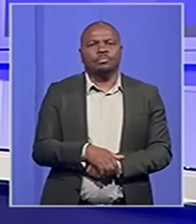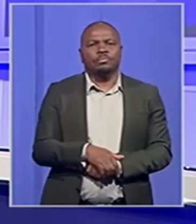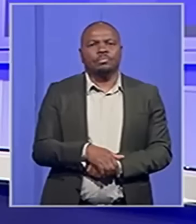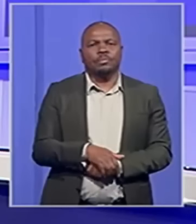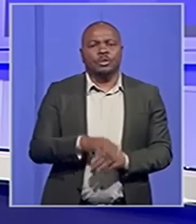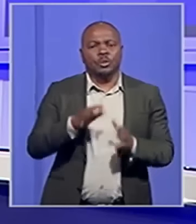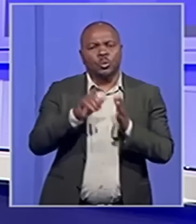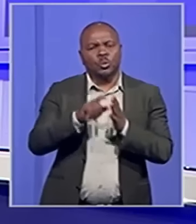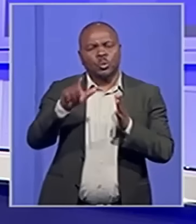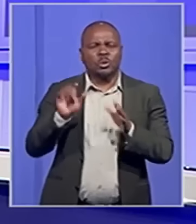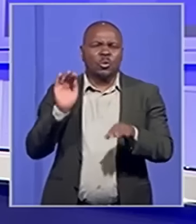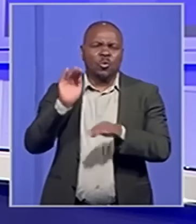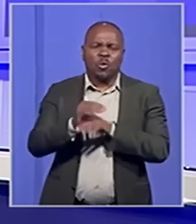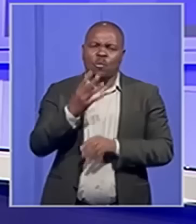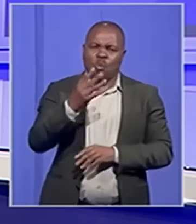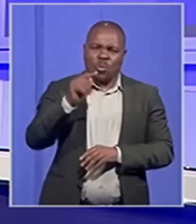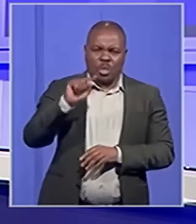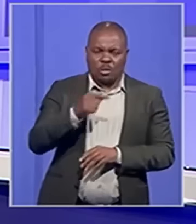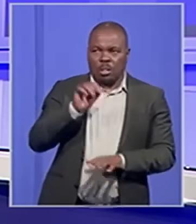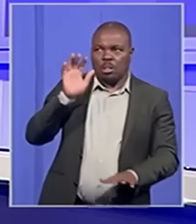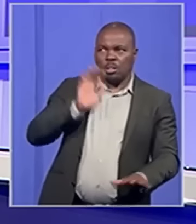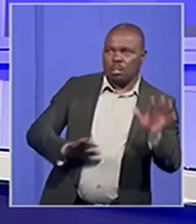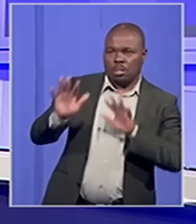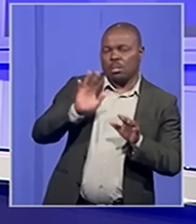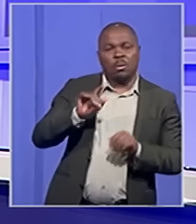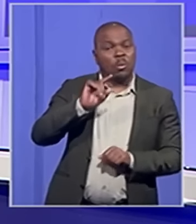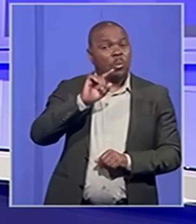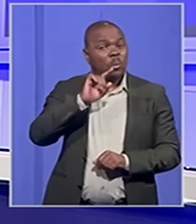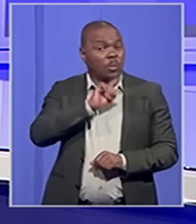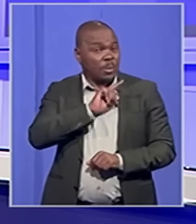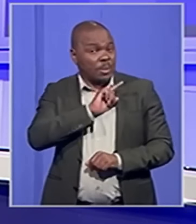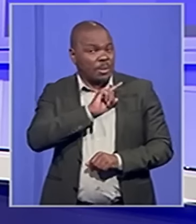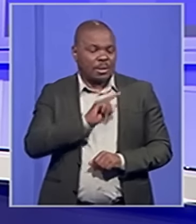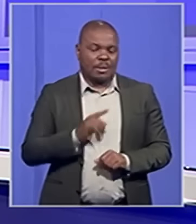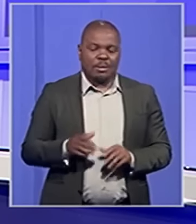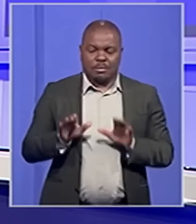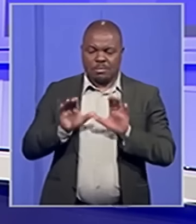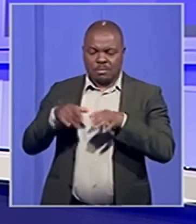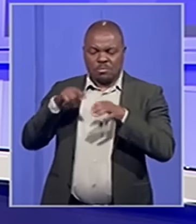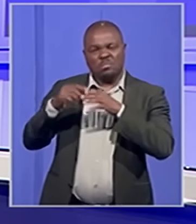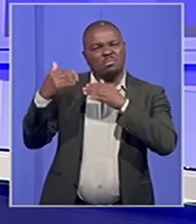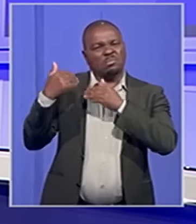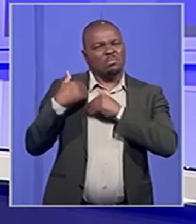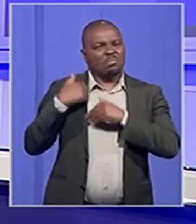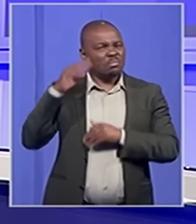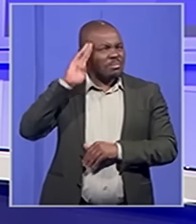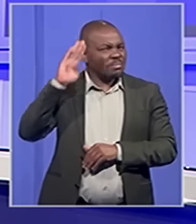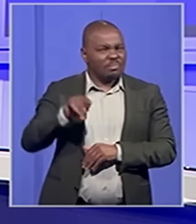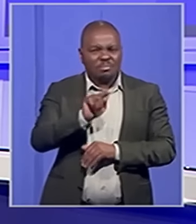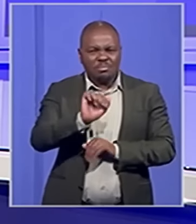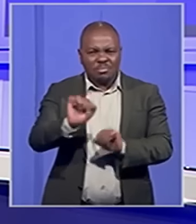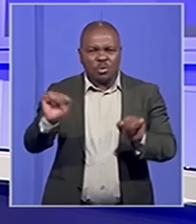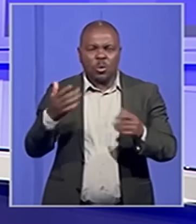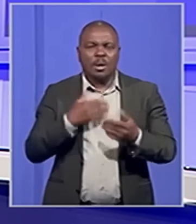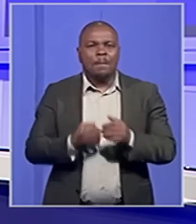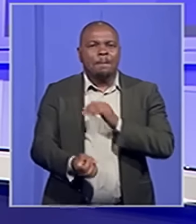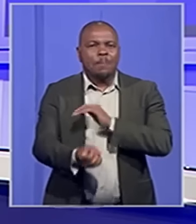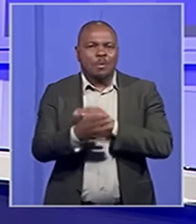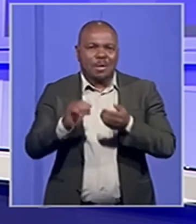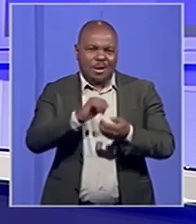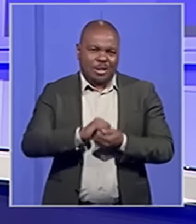Baithuti ba go feta dikete tše 4 ba tlogetšwe kgakanegong morago ga gore mokgatlo wa go šetšana le madulo a baithuti Mpumalanga Association